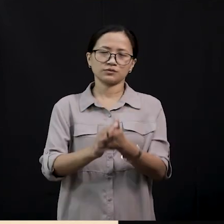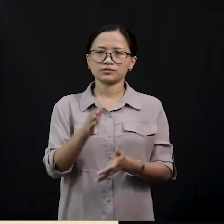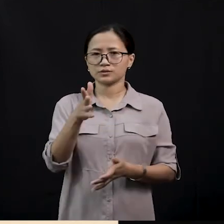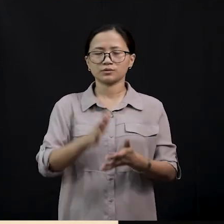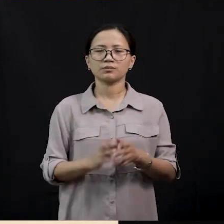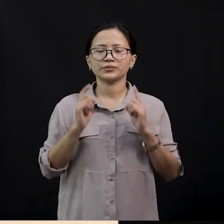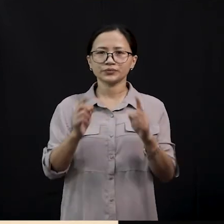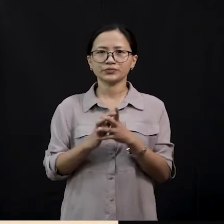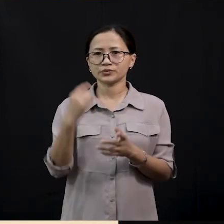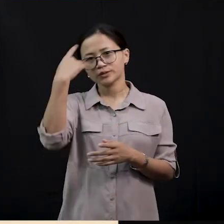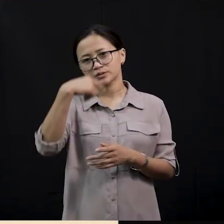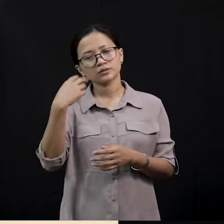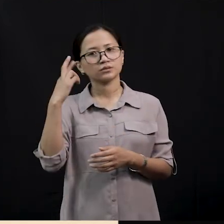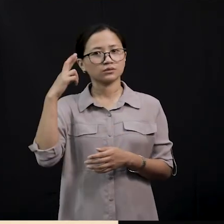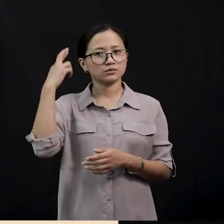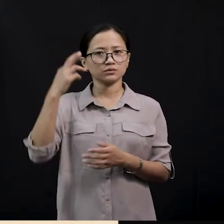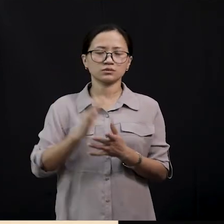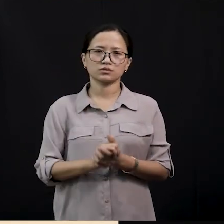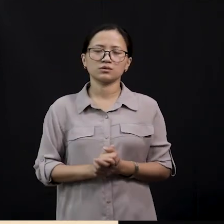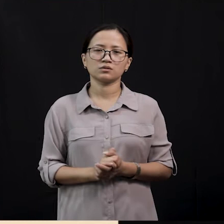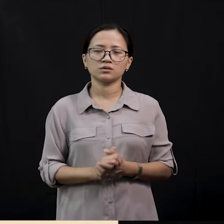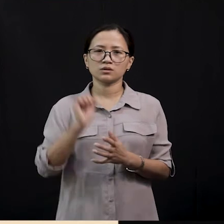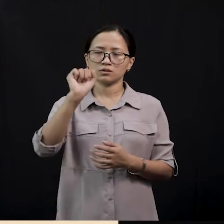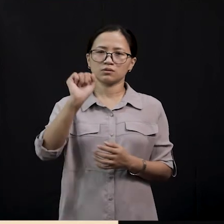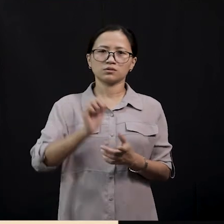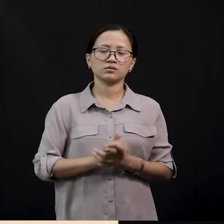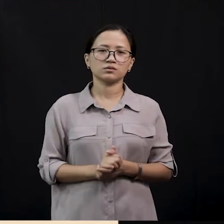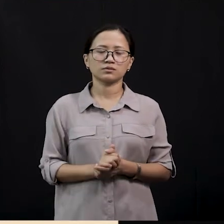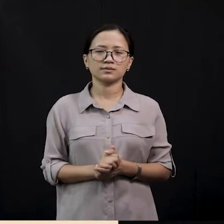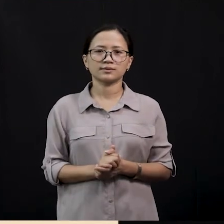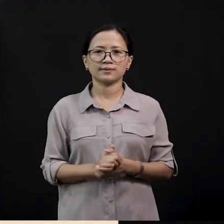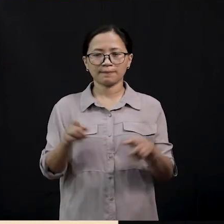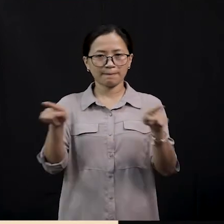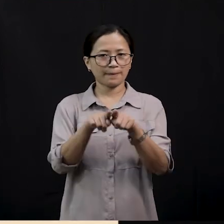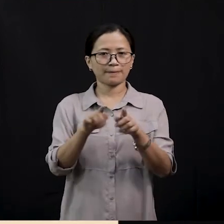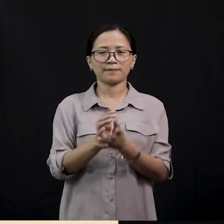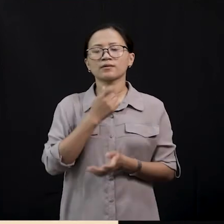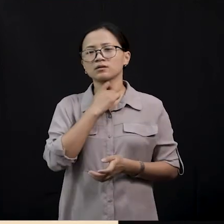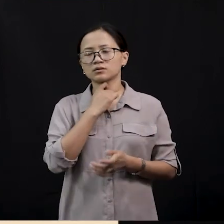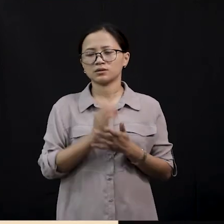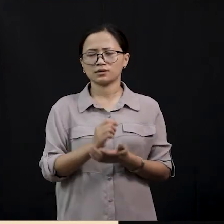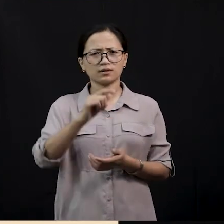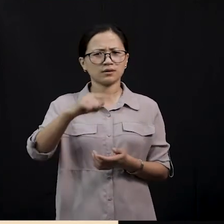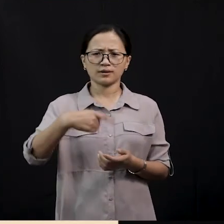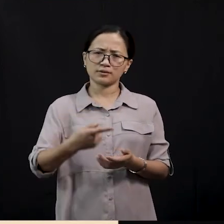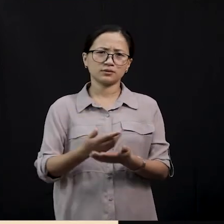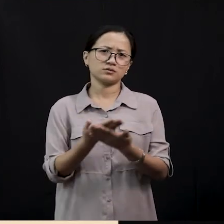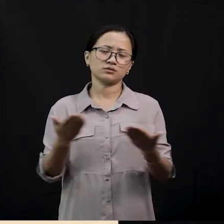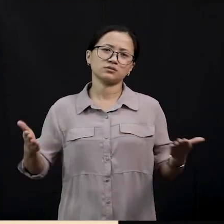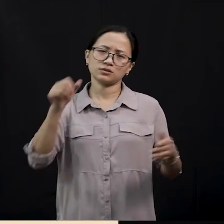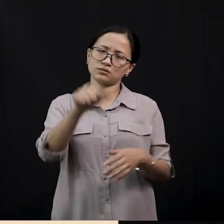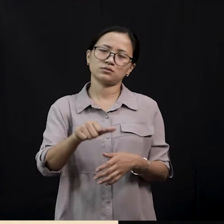to recognize the labor as one of his own, and did not promise anything.